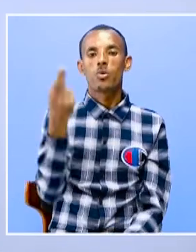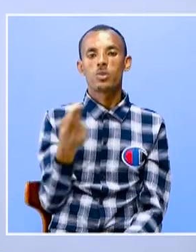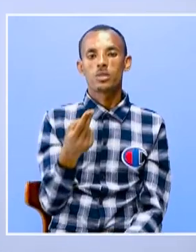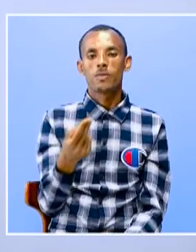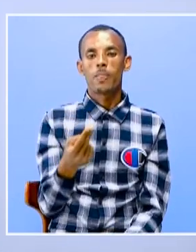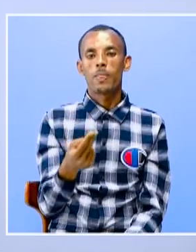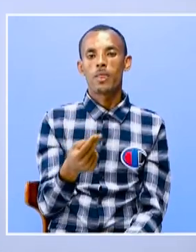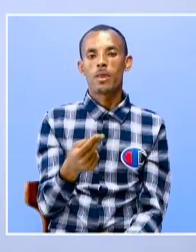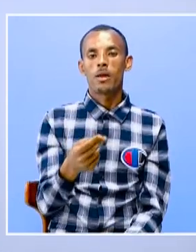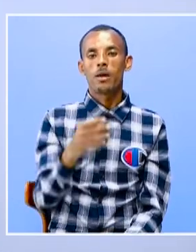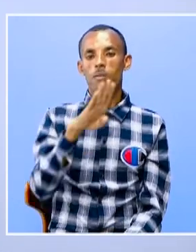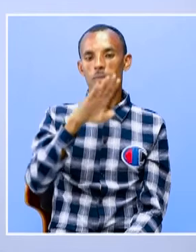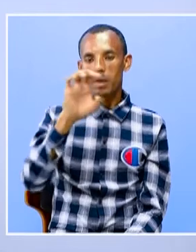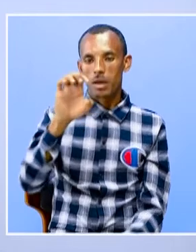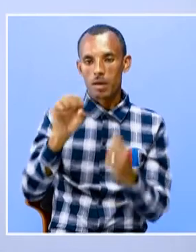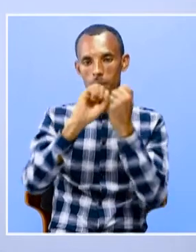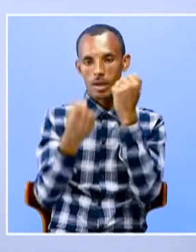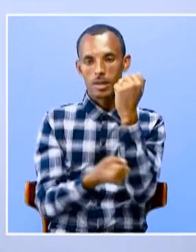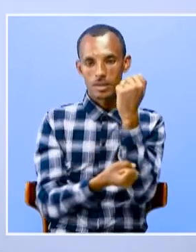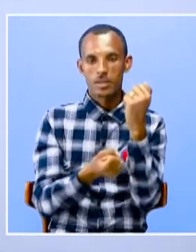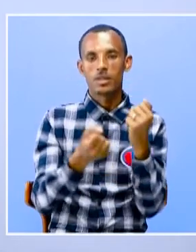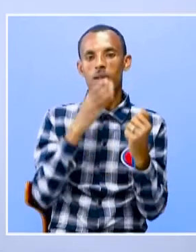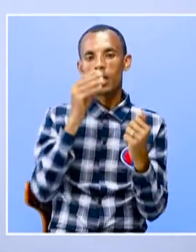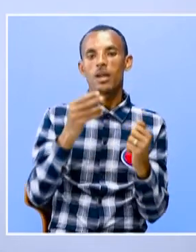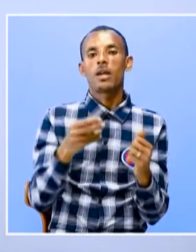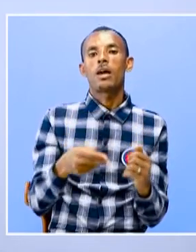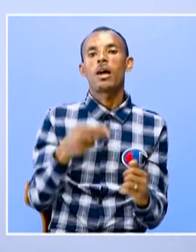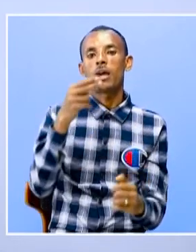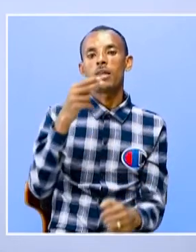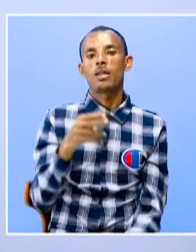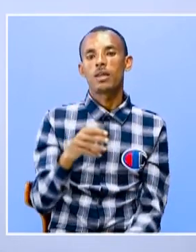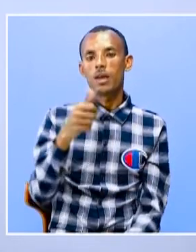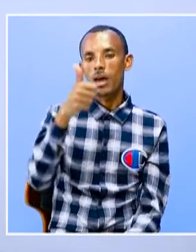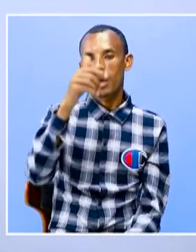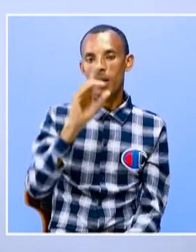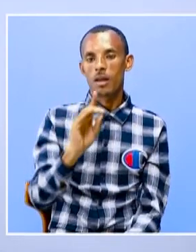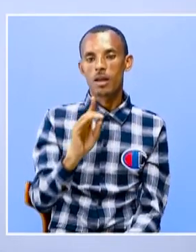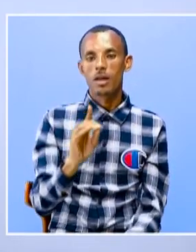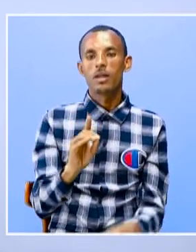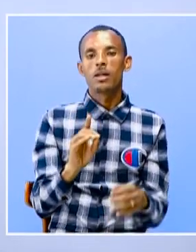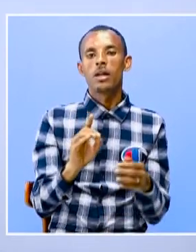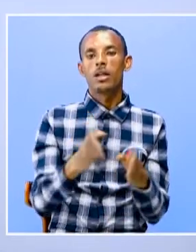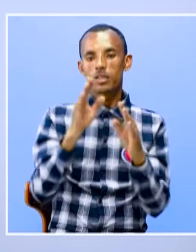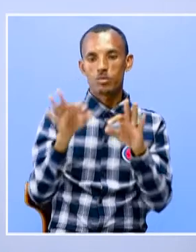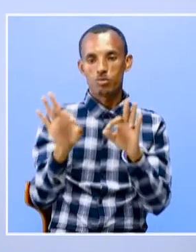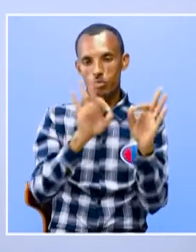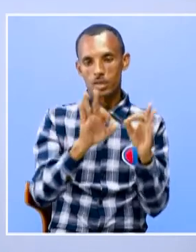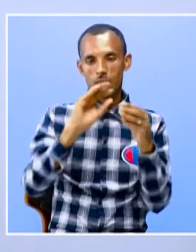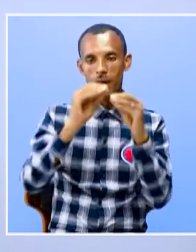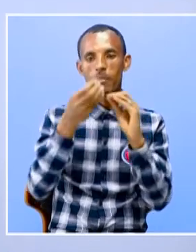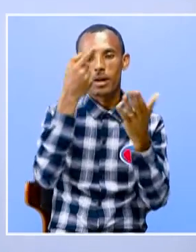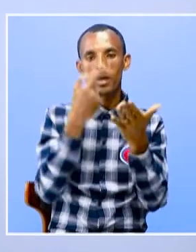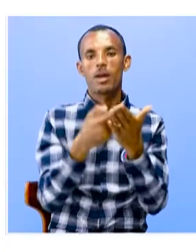base and this height BE. So first let's put the numbers here. AD,